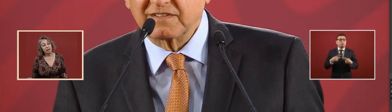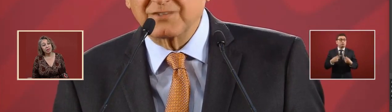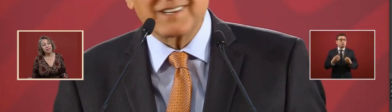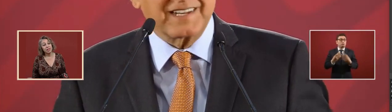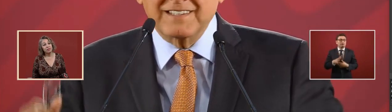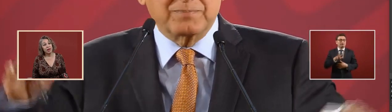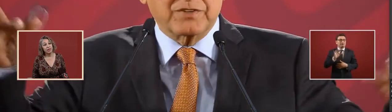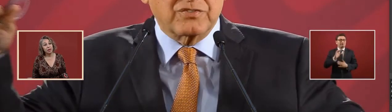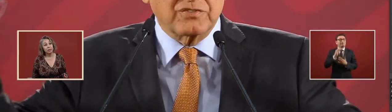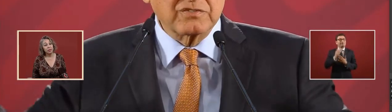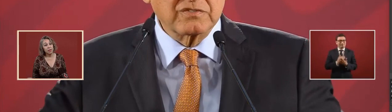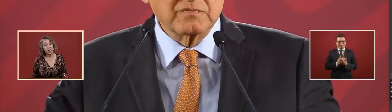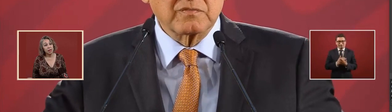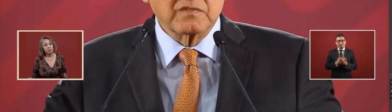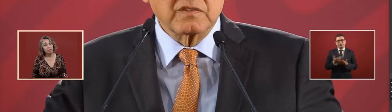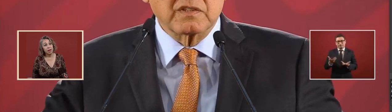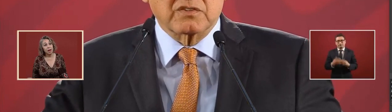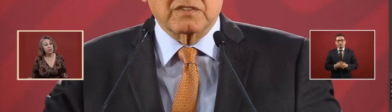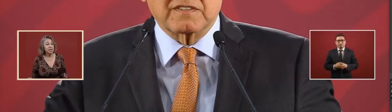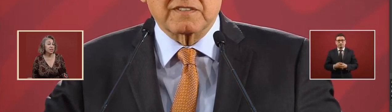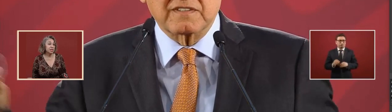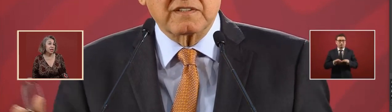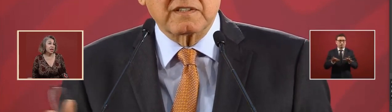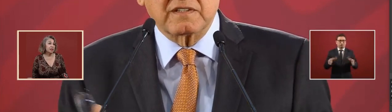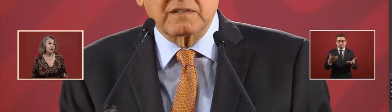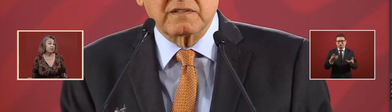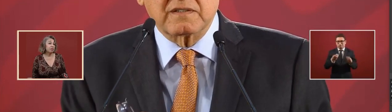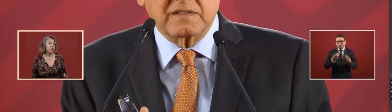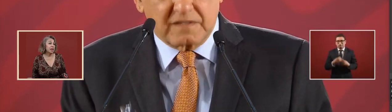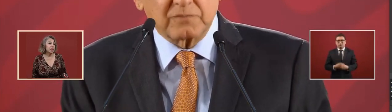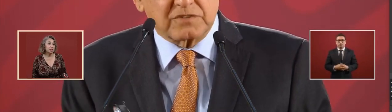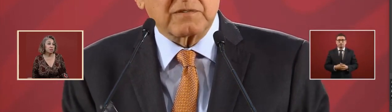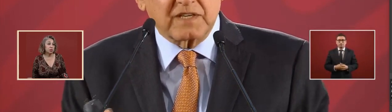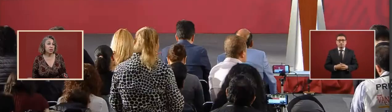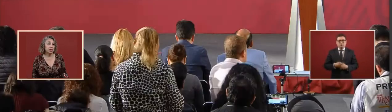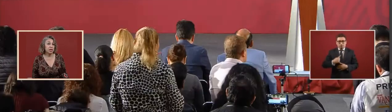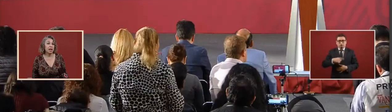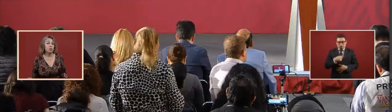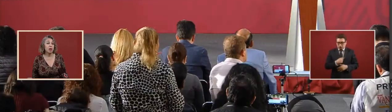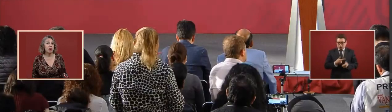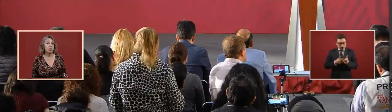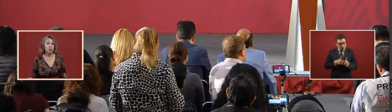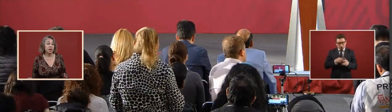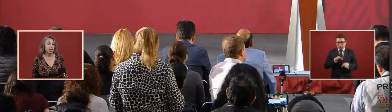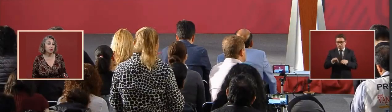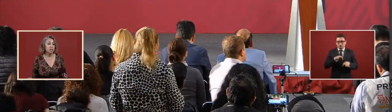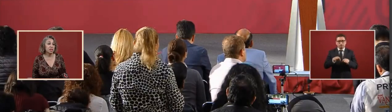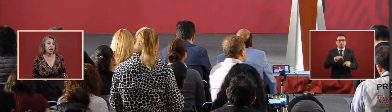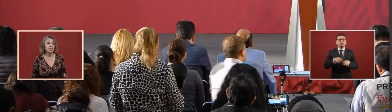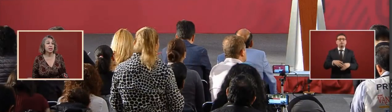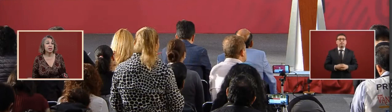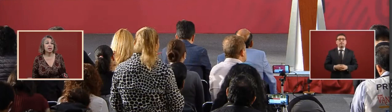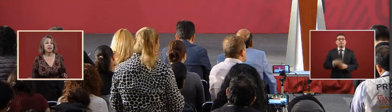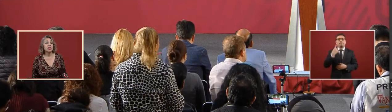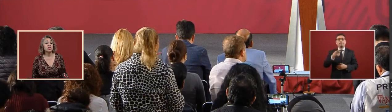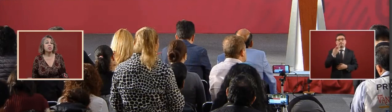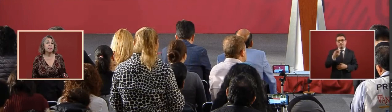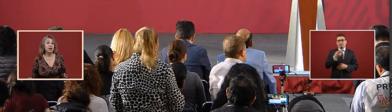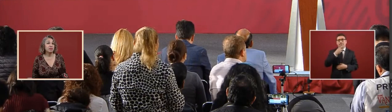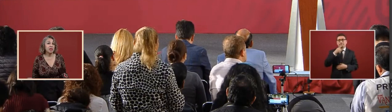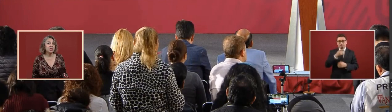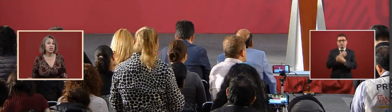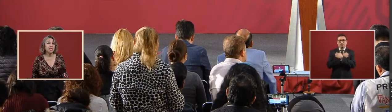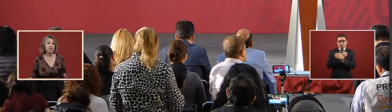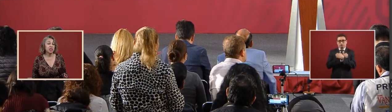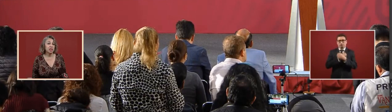that have less than 500 inhabitants that are greatly dispersed, and we are working towards that to